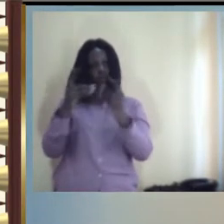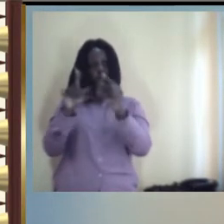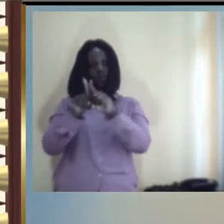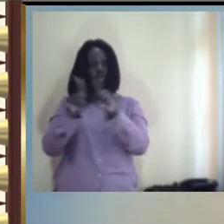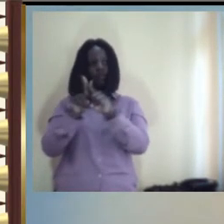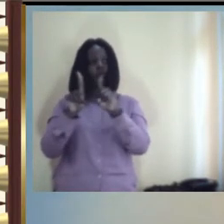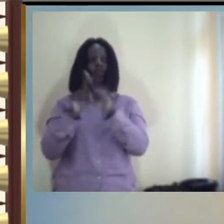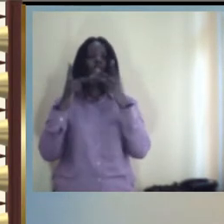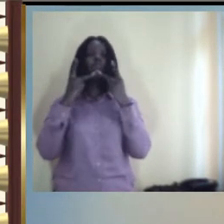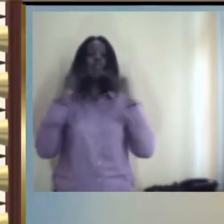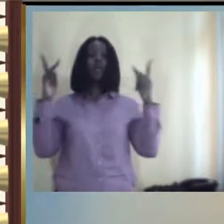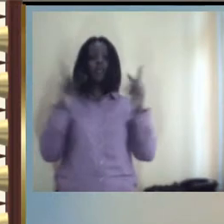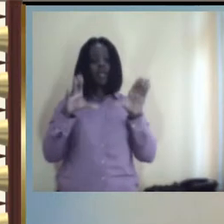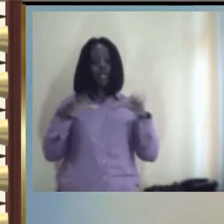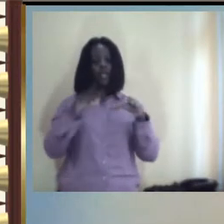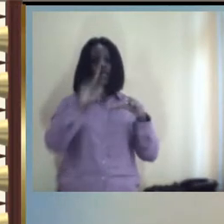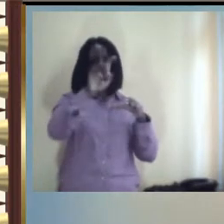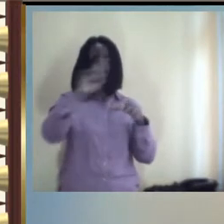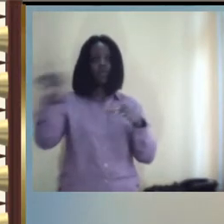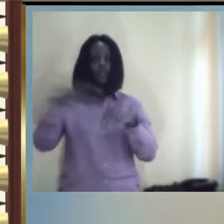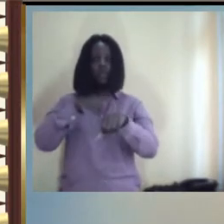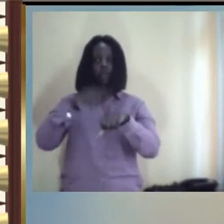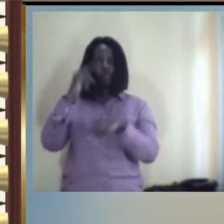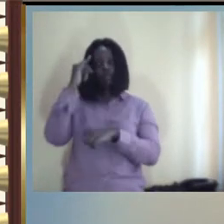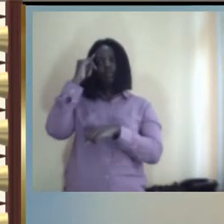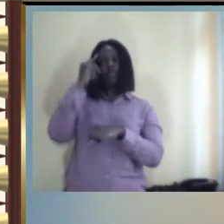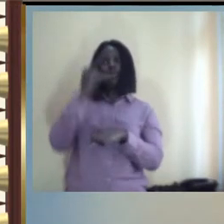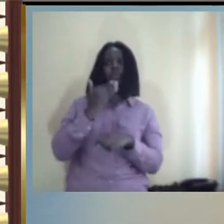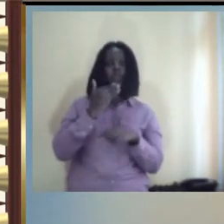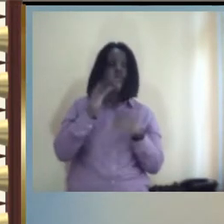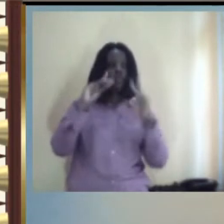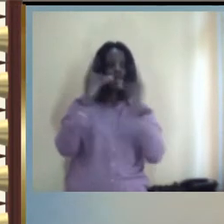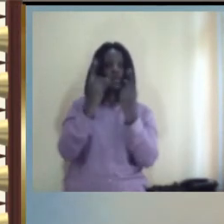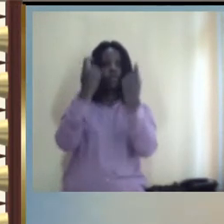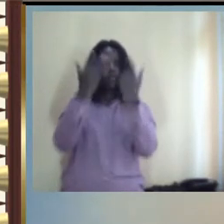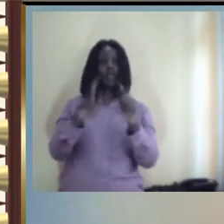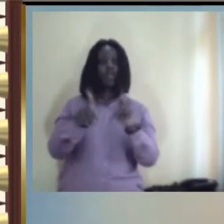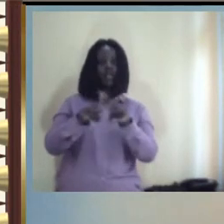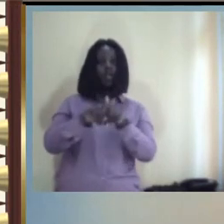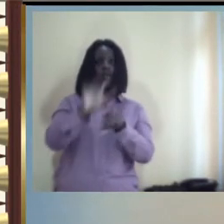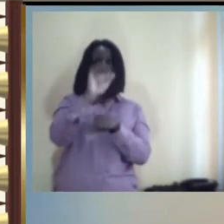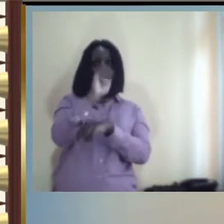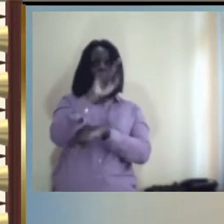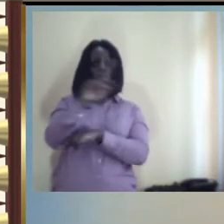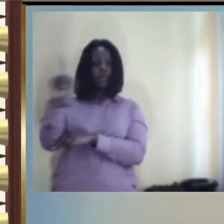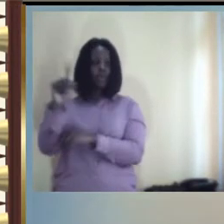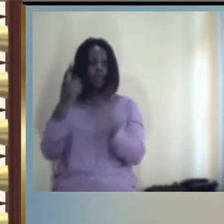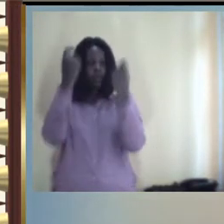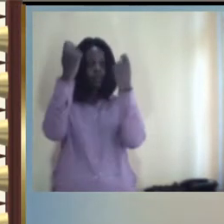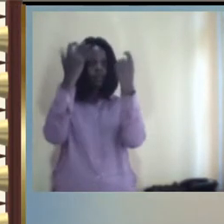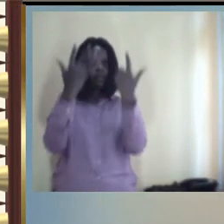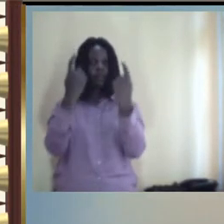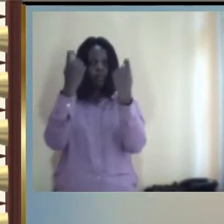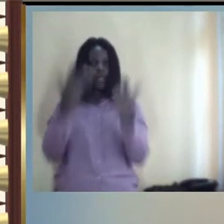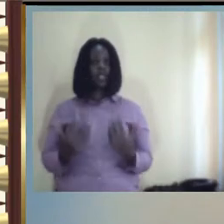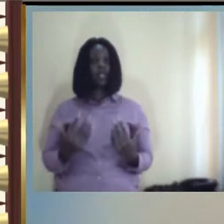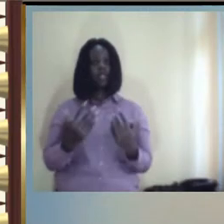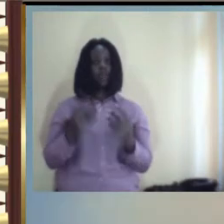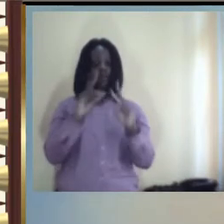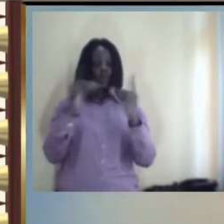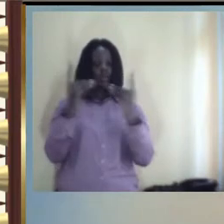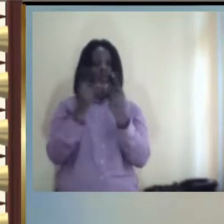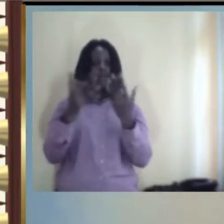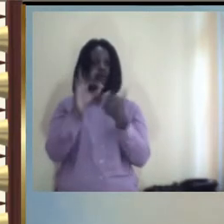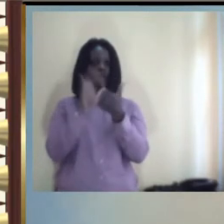public entities when considering the department's budget and APP. The budget of the department is detailed under